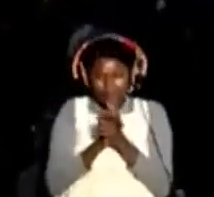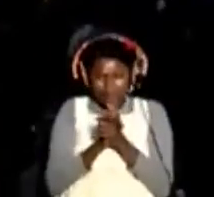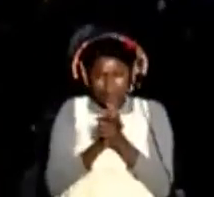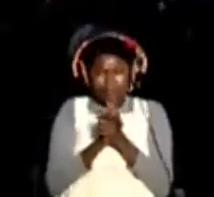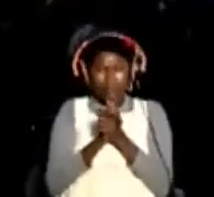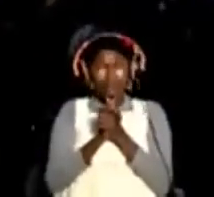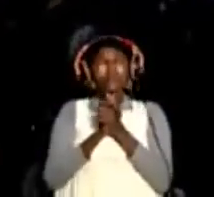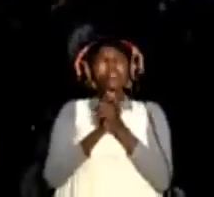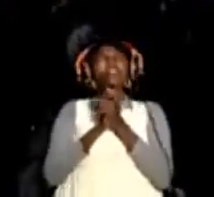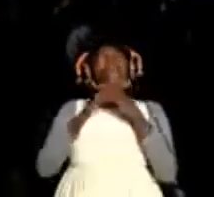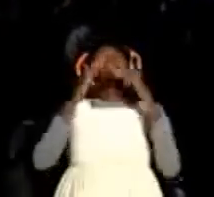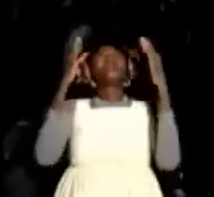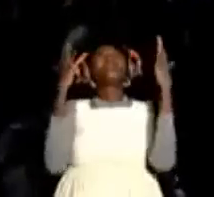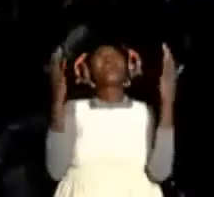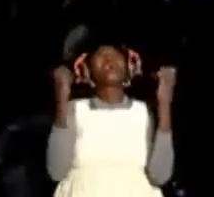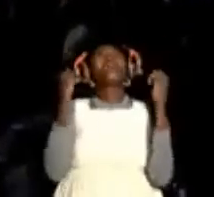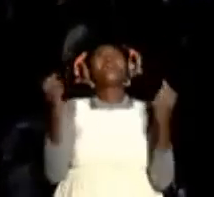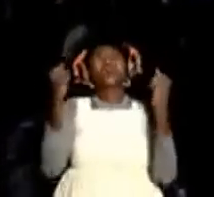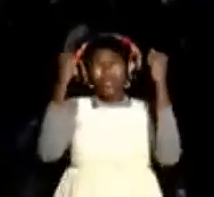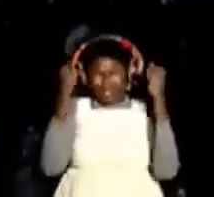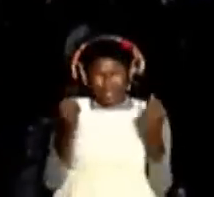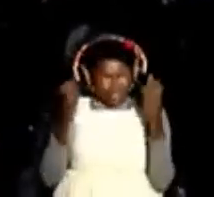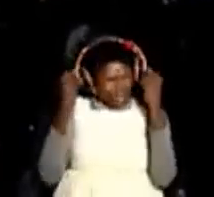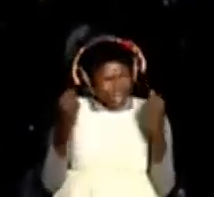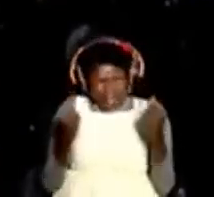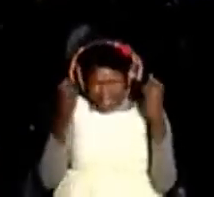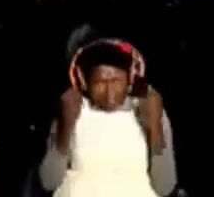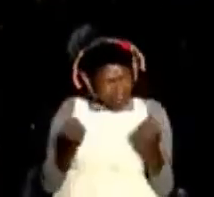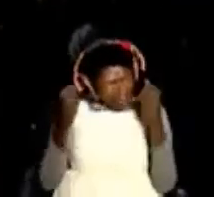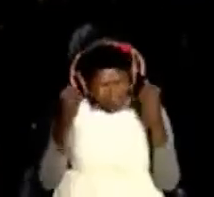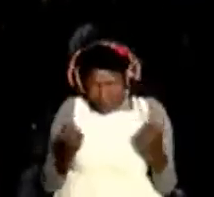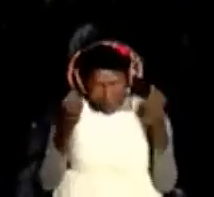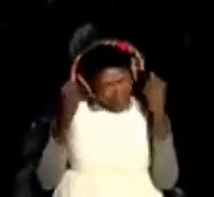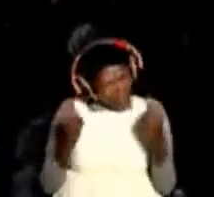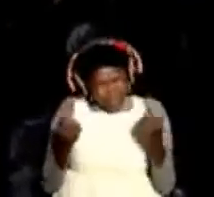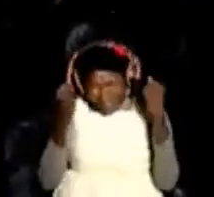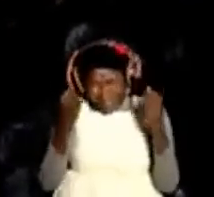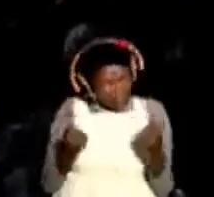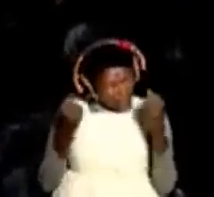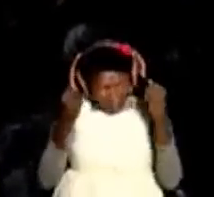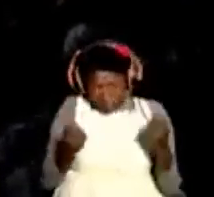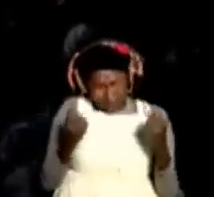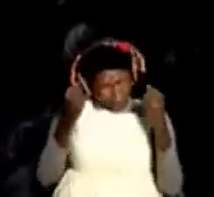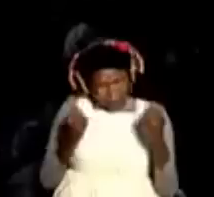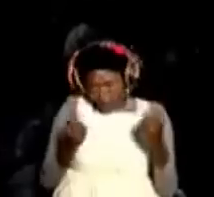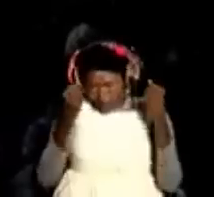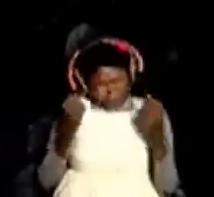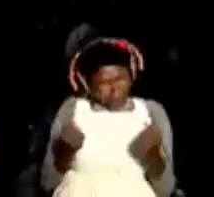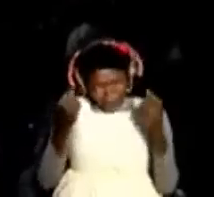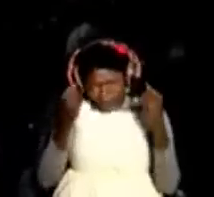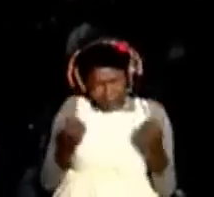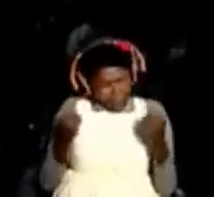tonight. Let the water from above flow. Thou must say, and thou